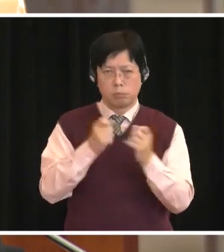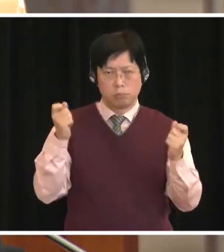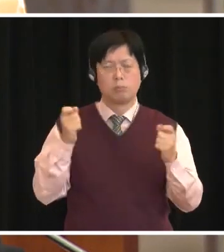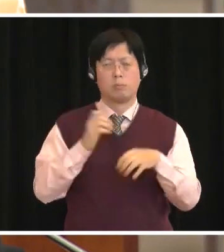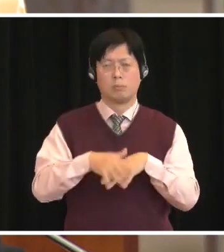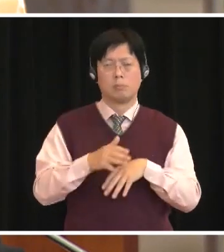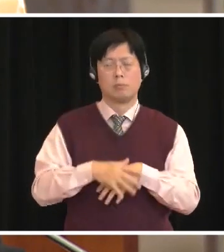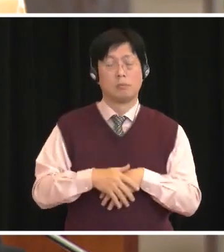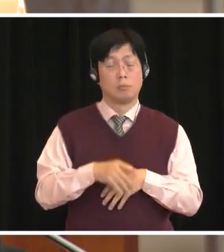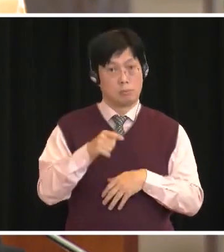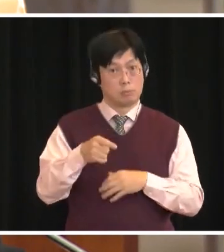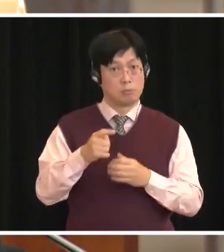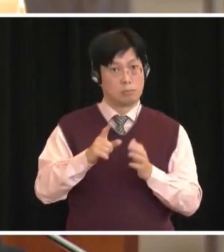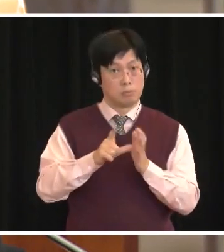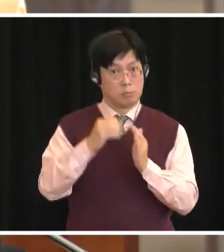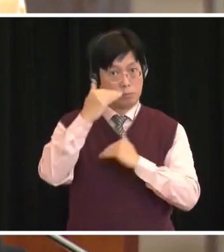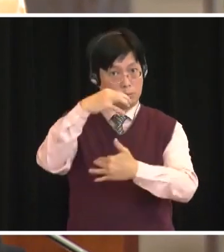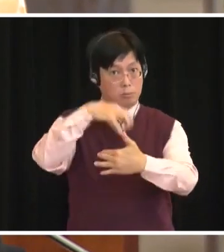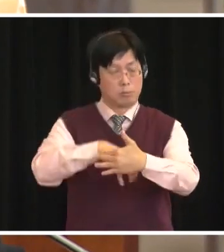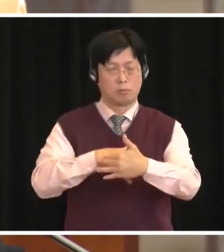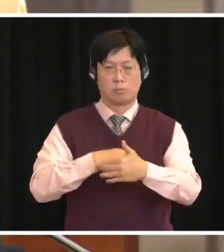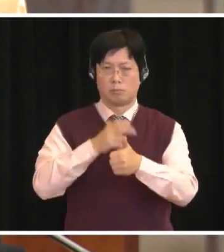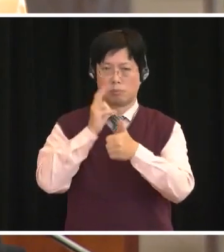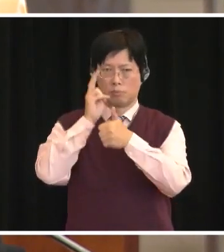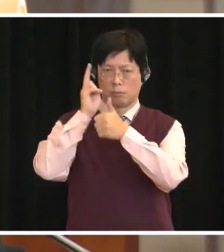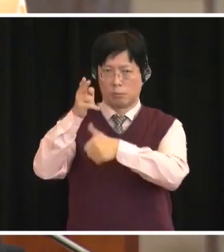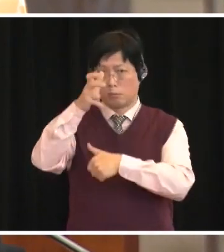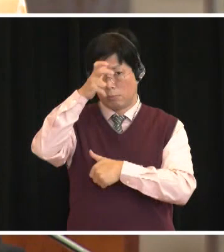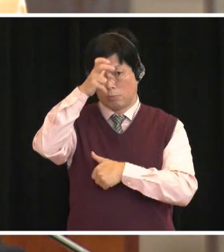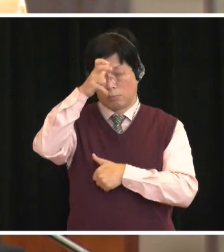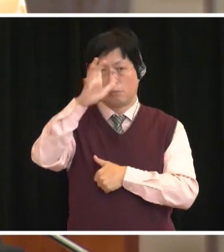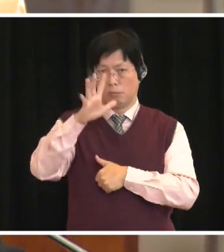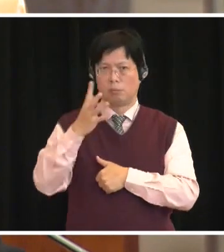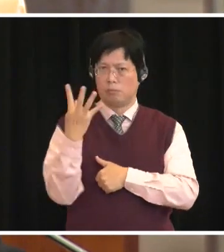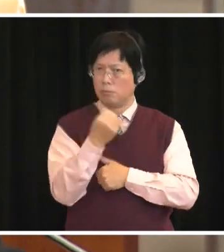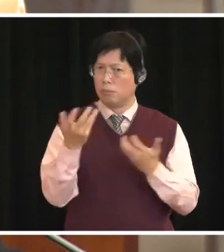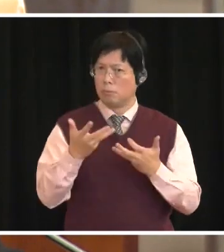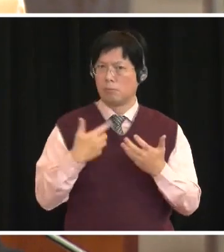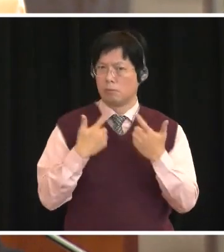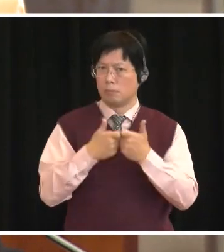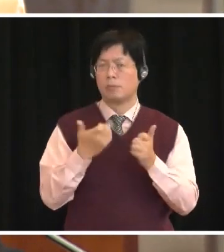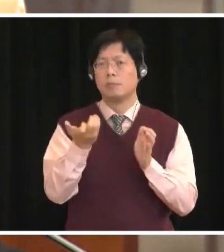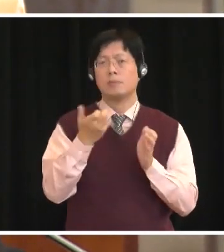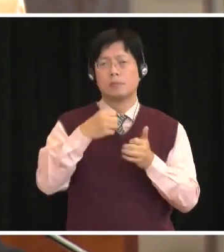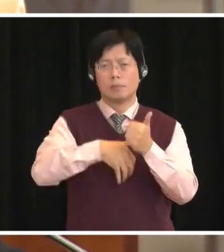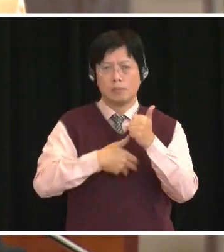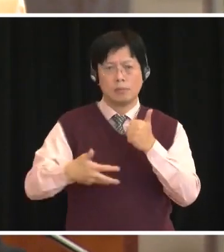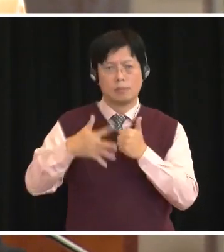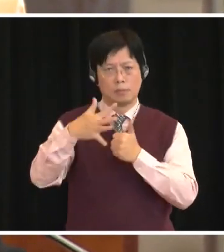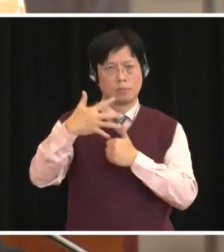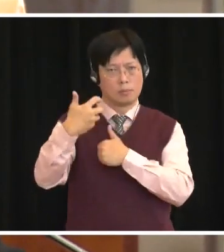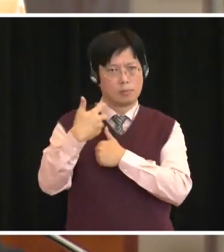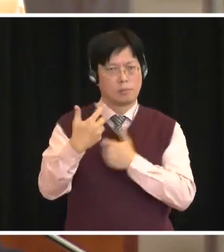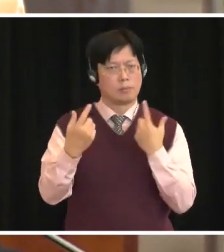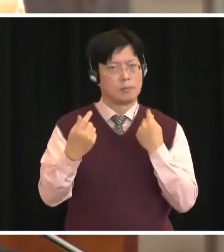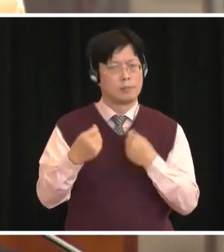police station to help with the investigation. During this period of time,